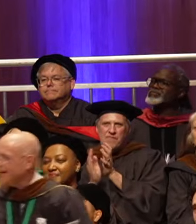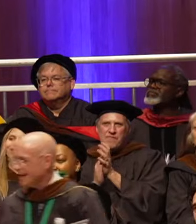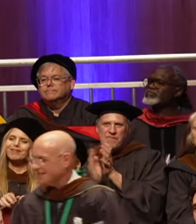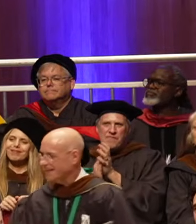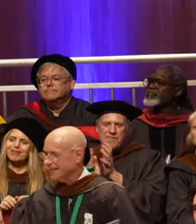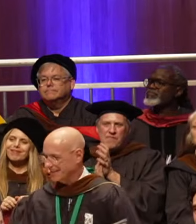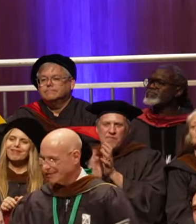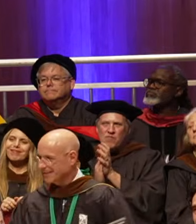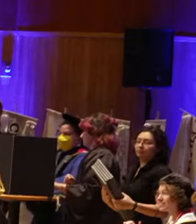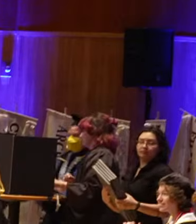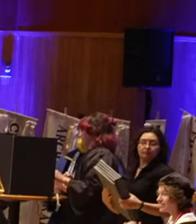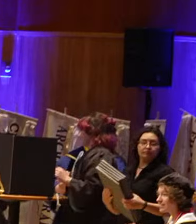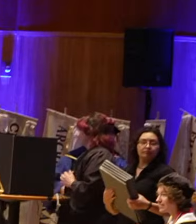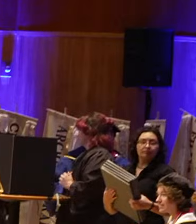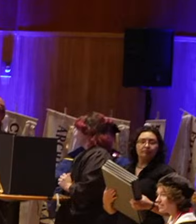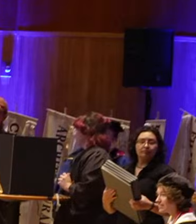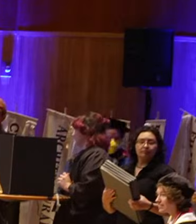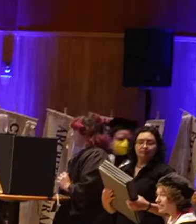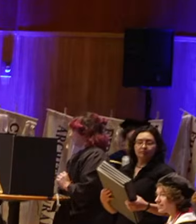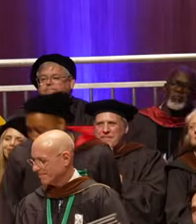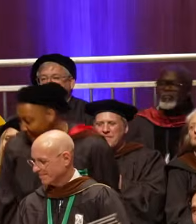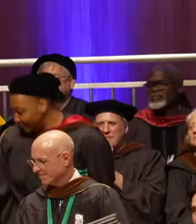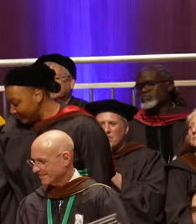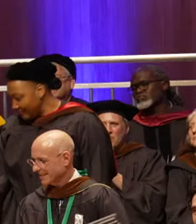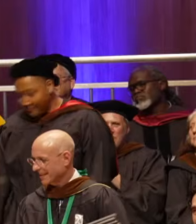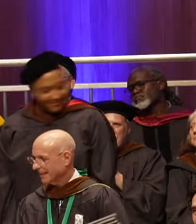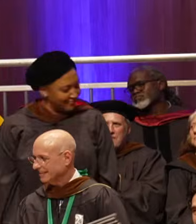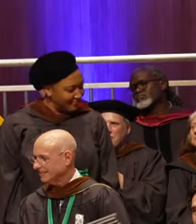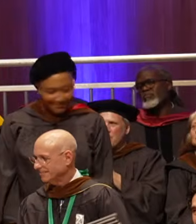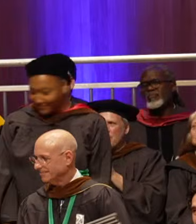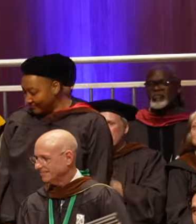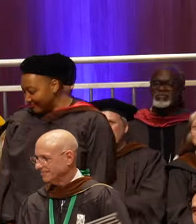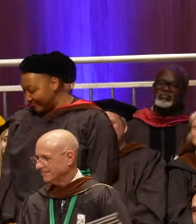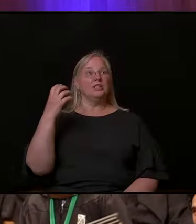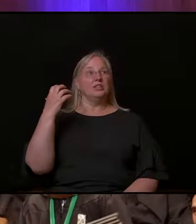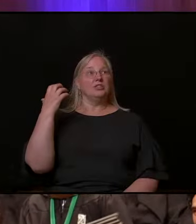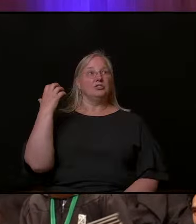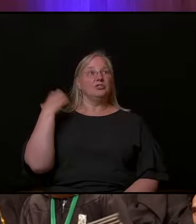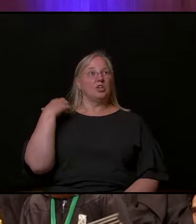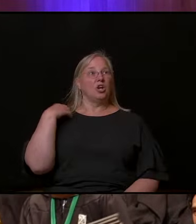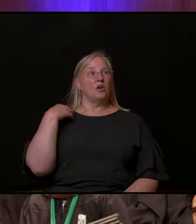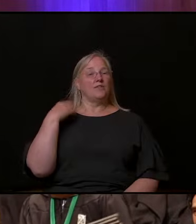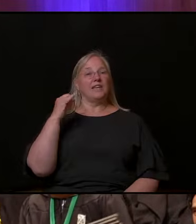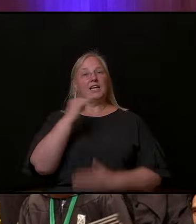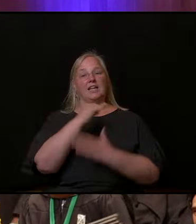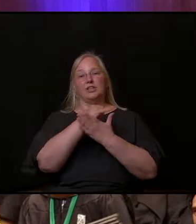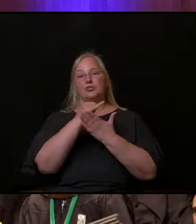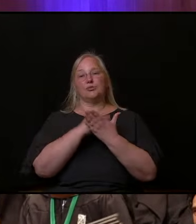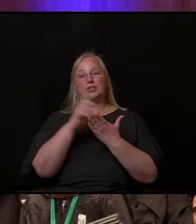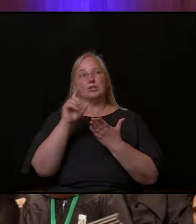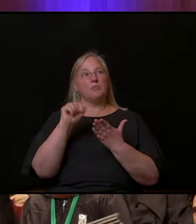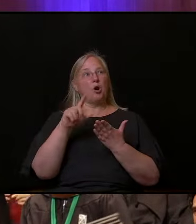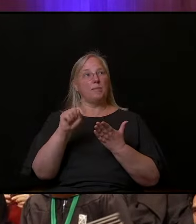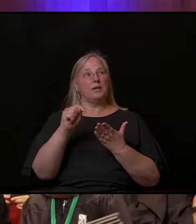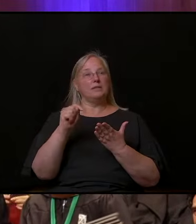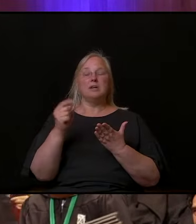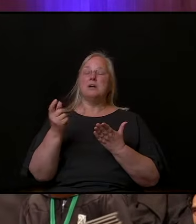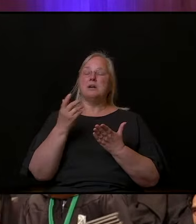Will Shadra Strickland, Chair of the Illustration Department, please come forward to congratulate your candidates?